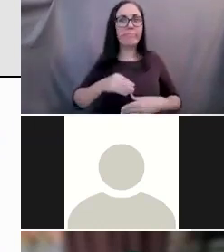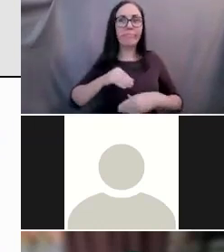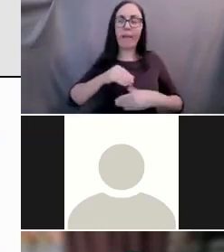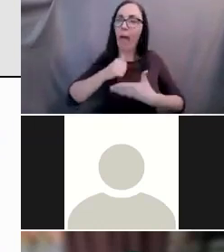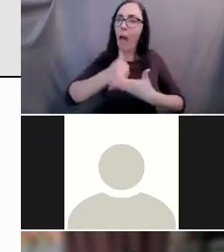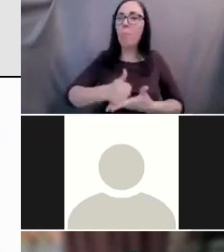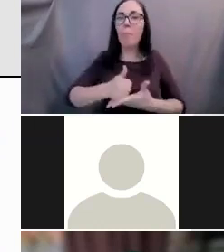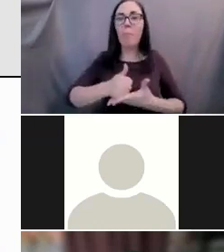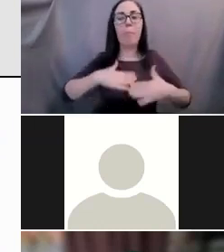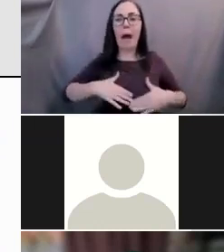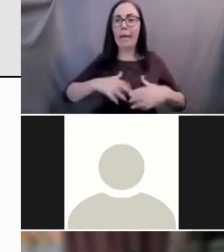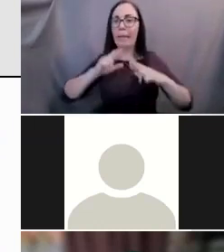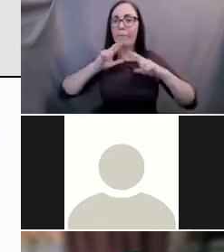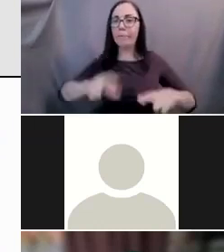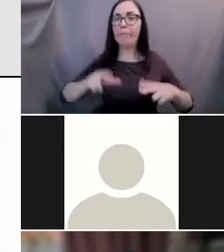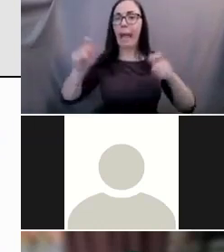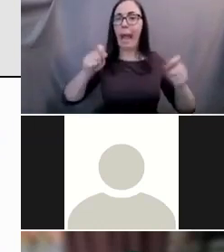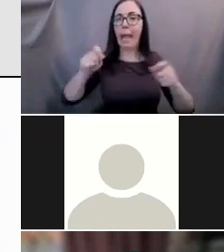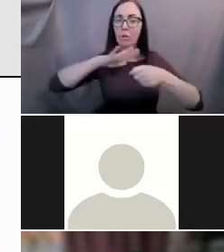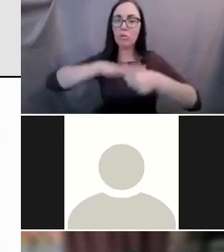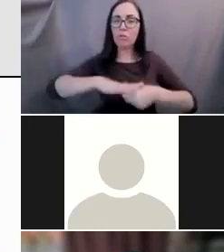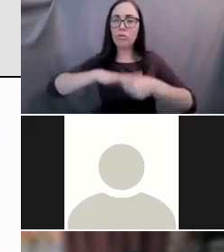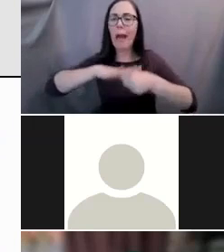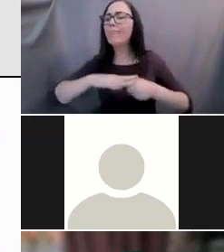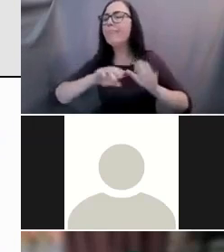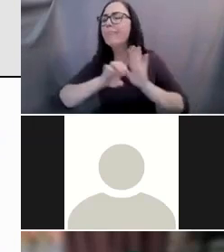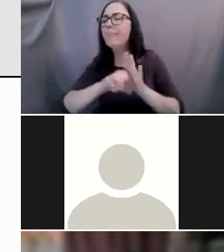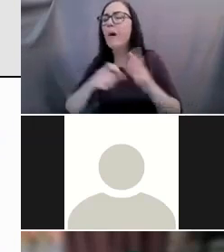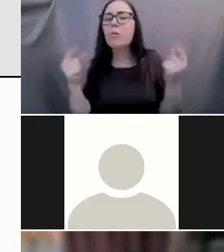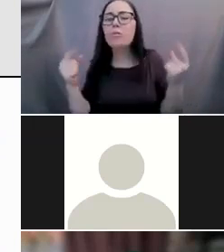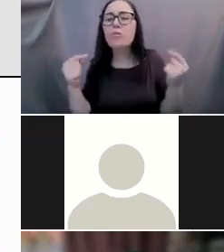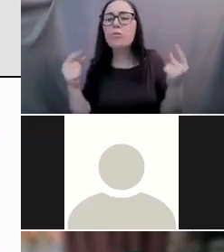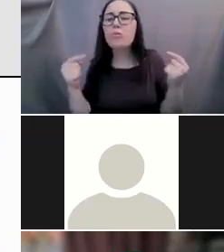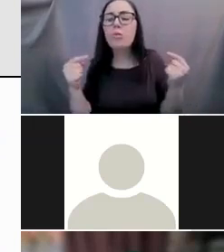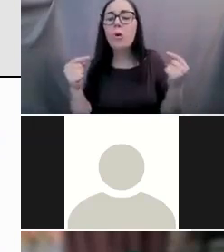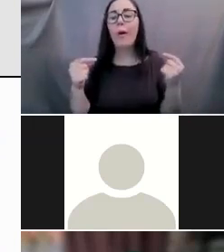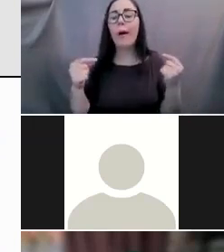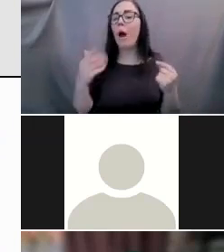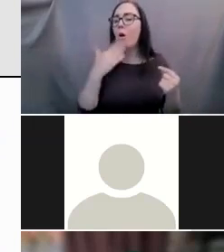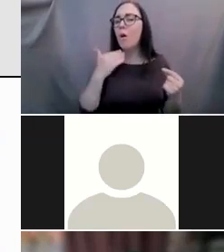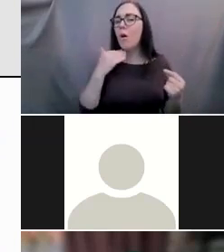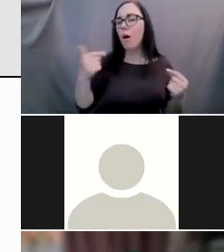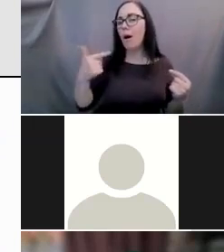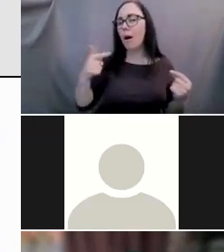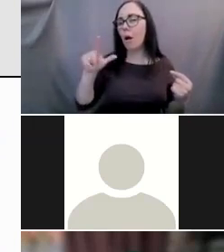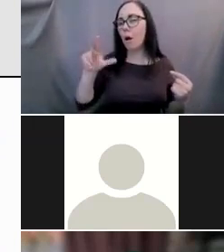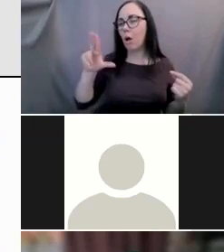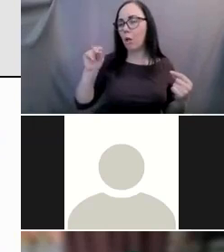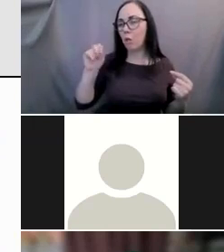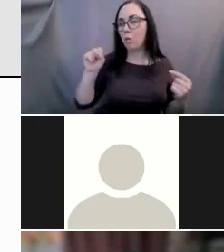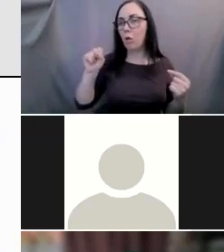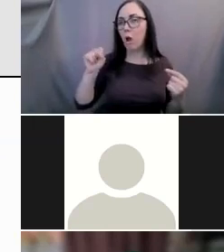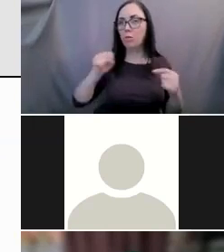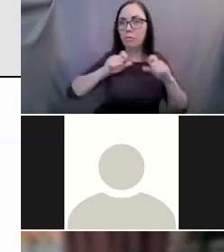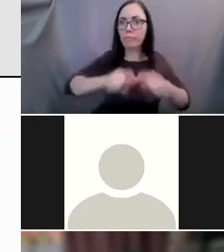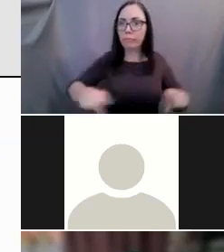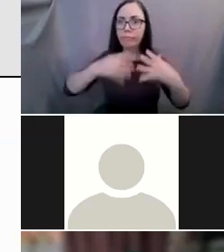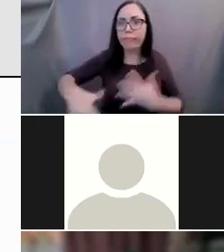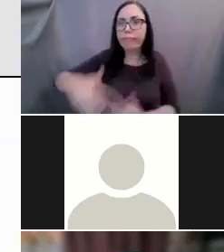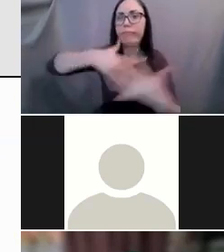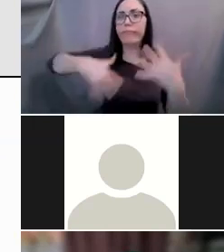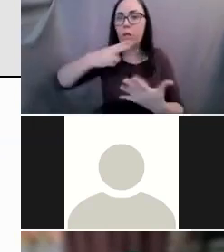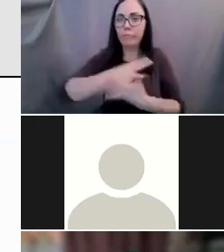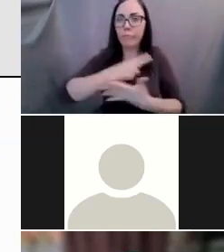stress. For example, it helps to mobilize energy like glucose, so the body has enough energy to cope with a